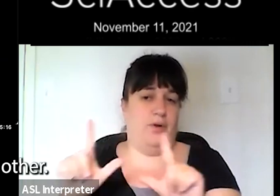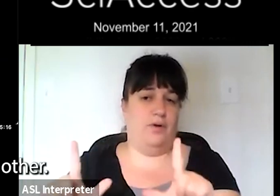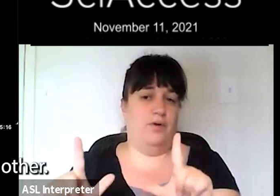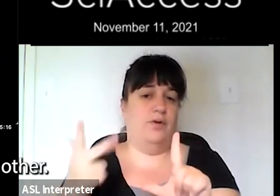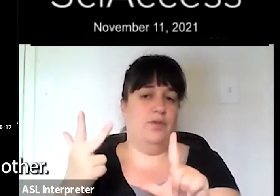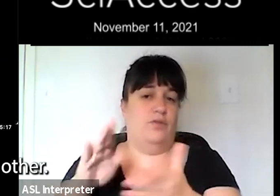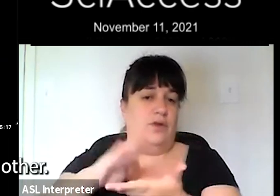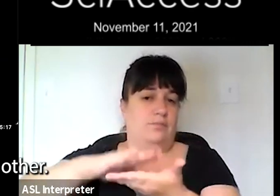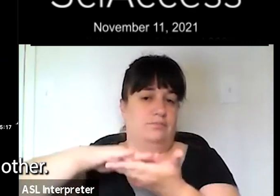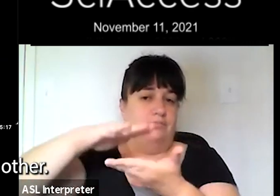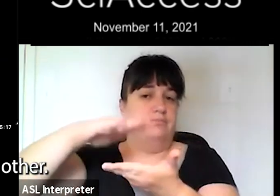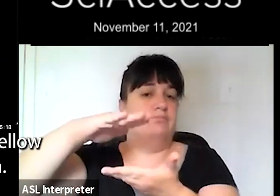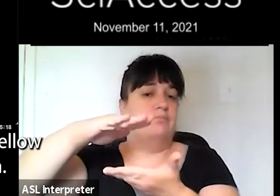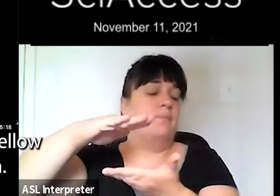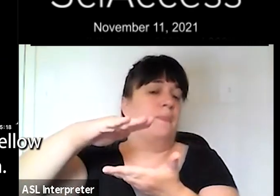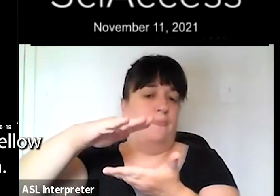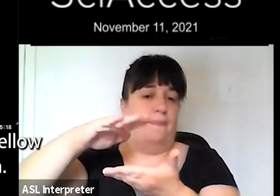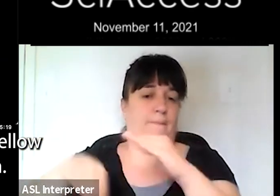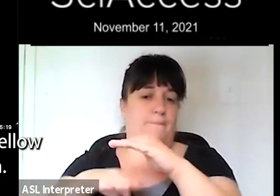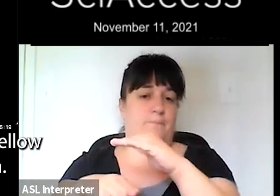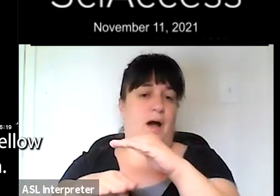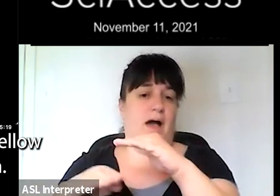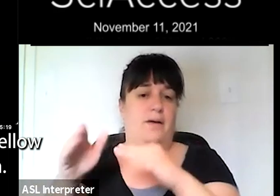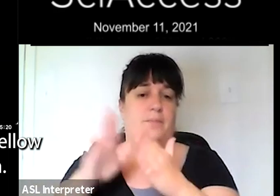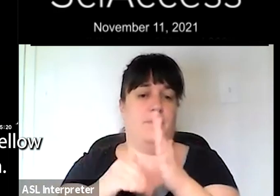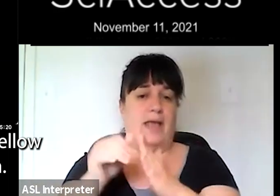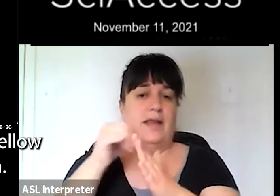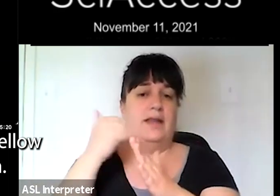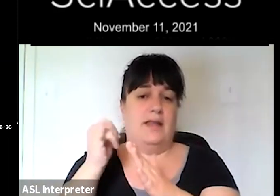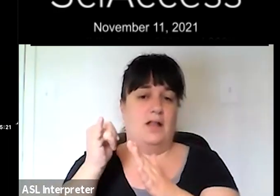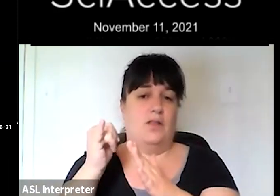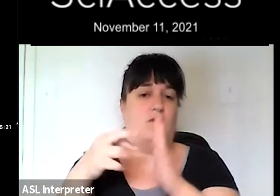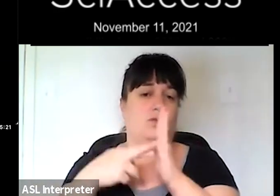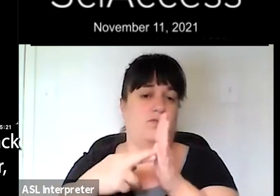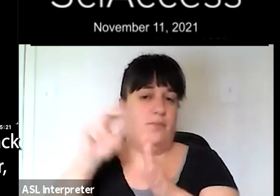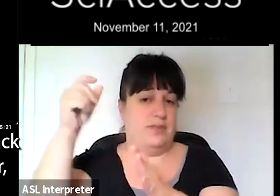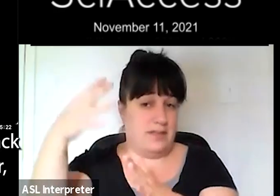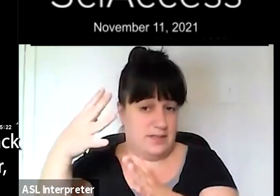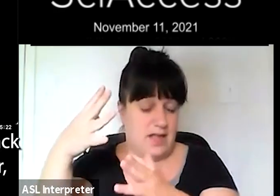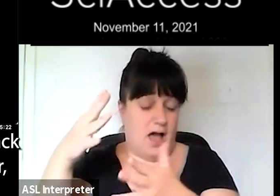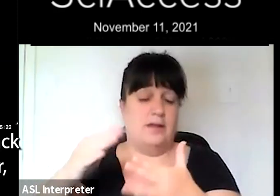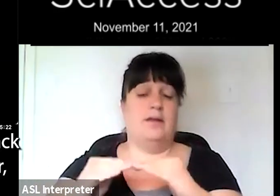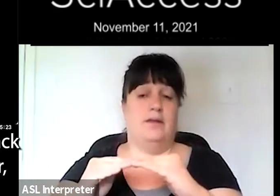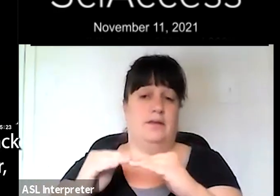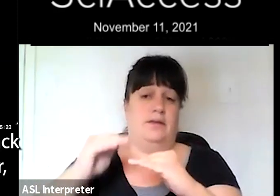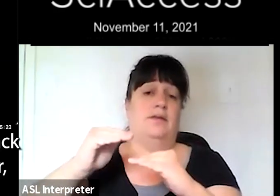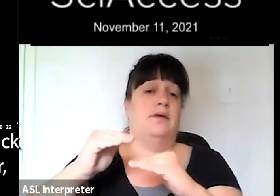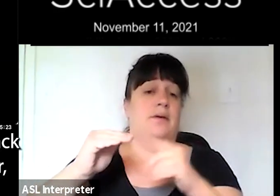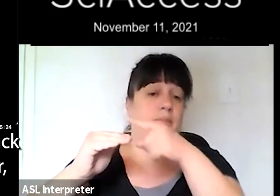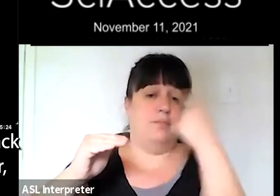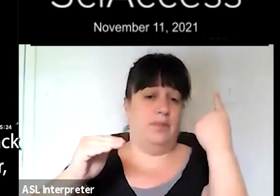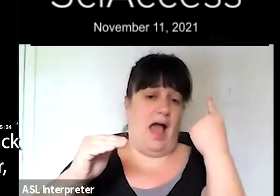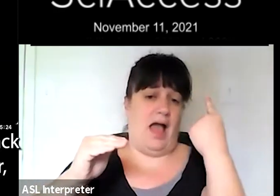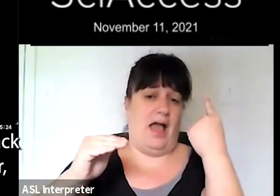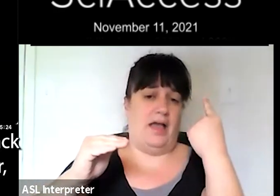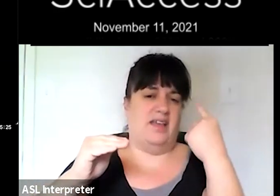layers sandwiched right on top of each other. So the bottom layer is painted yellow, and that represents the sun. The second layer, which is black and is